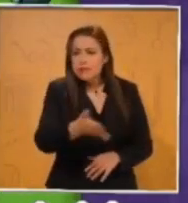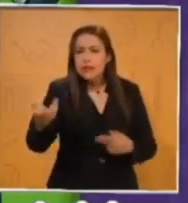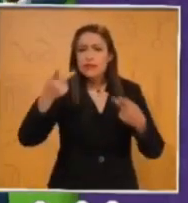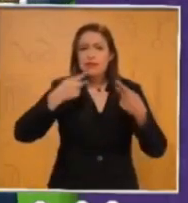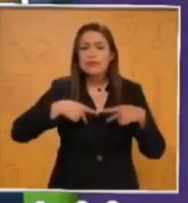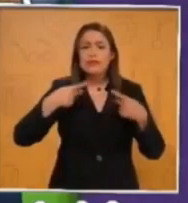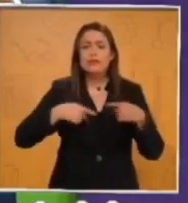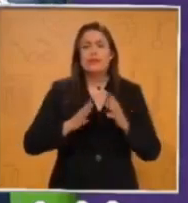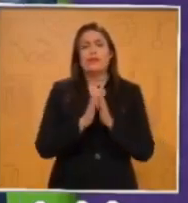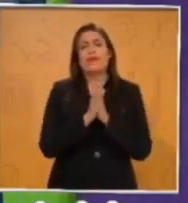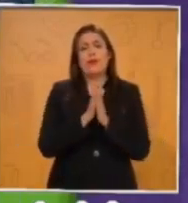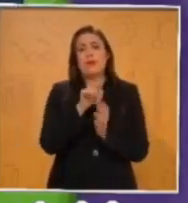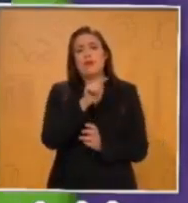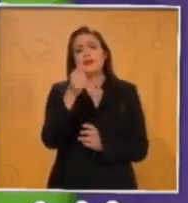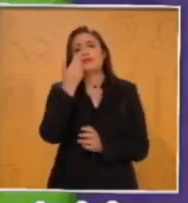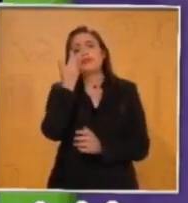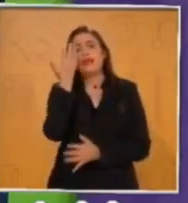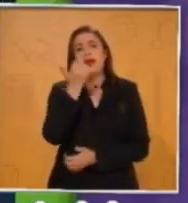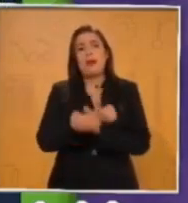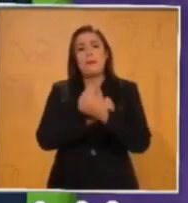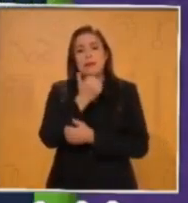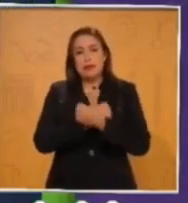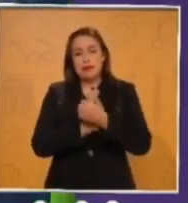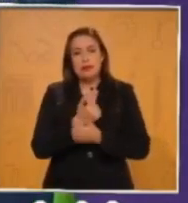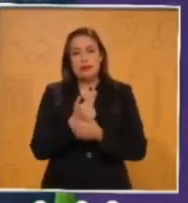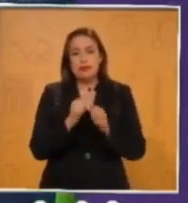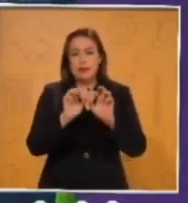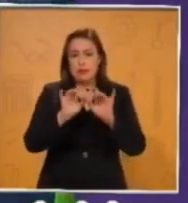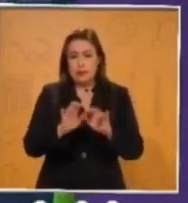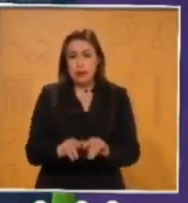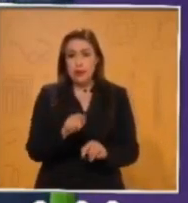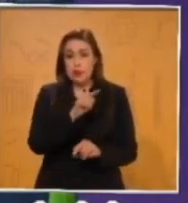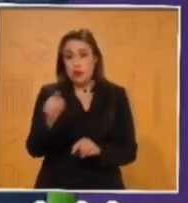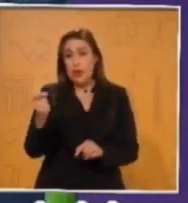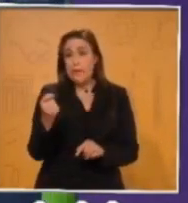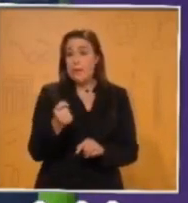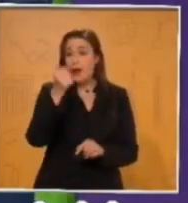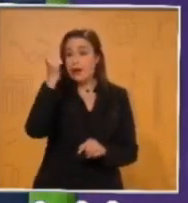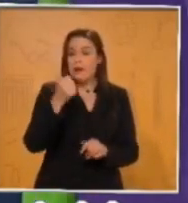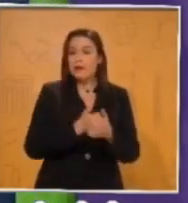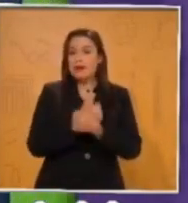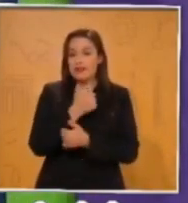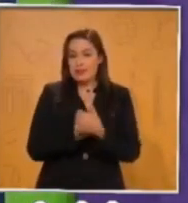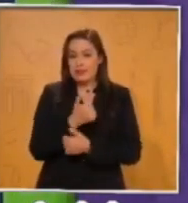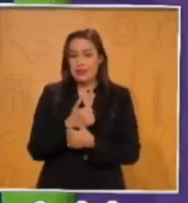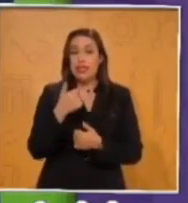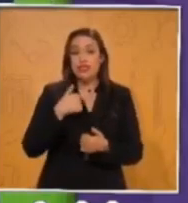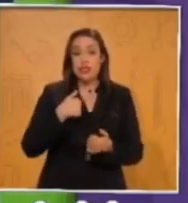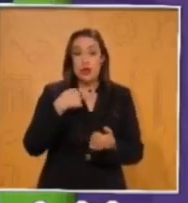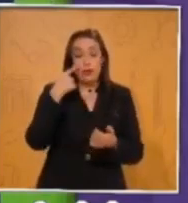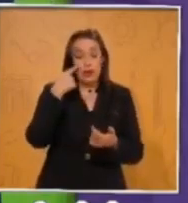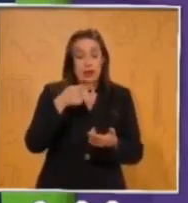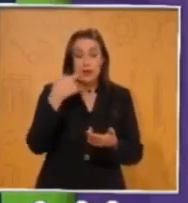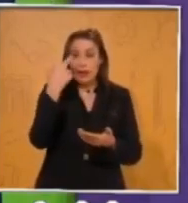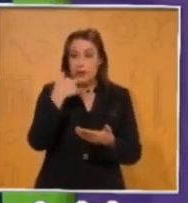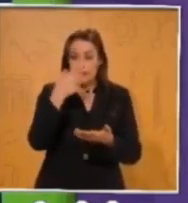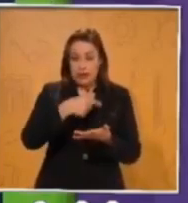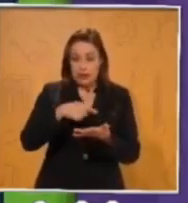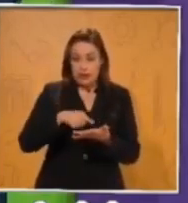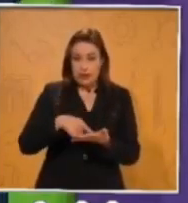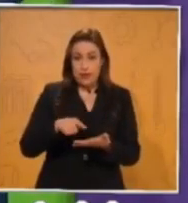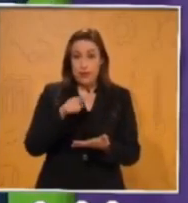to participate and I want you to be the first to respond. So I'm gonna be checking you later if you